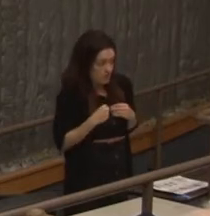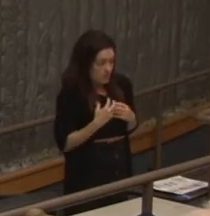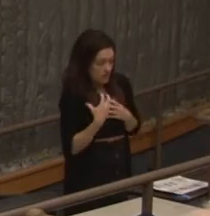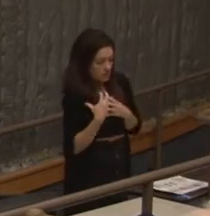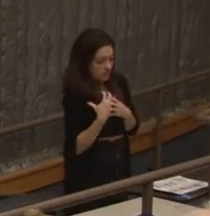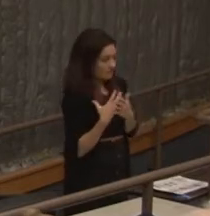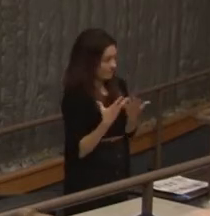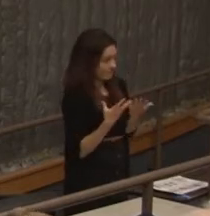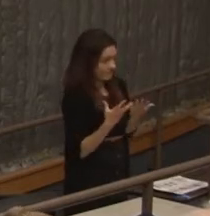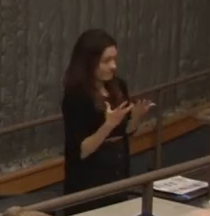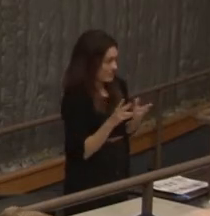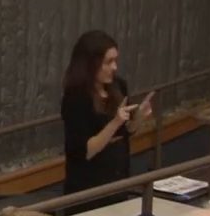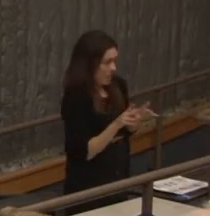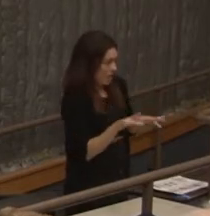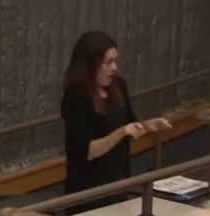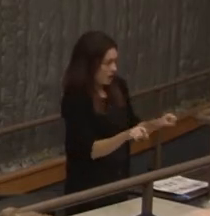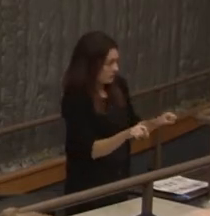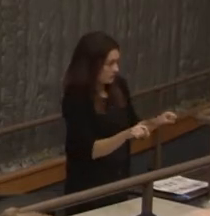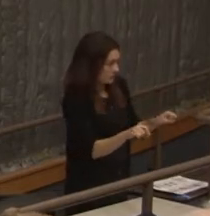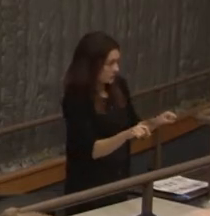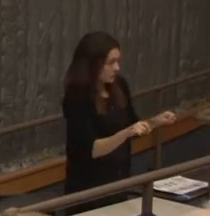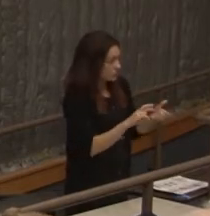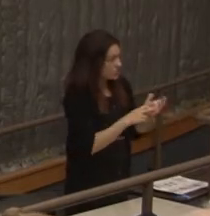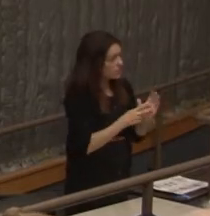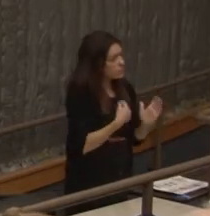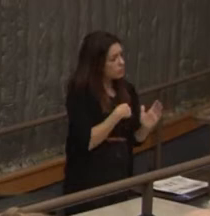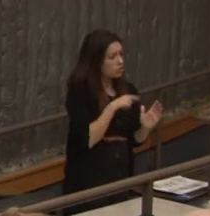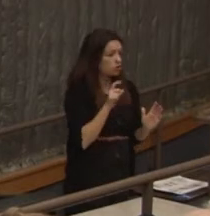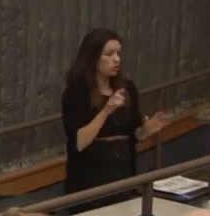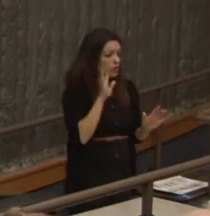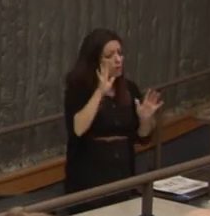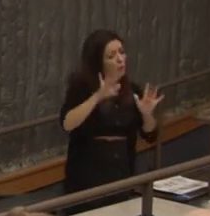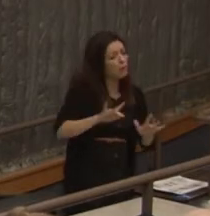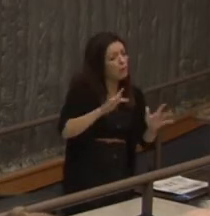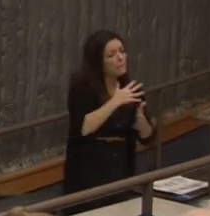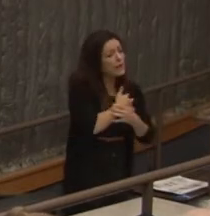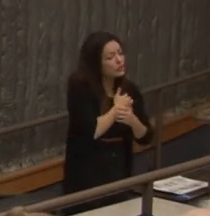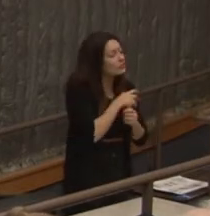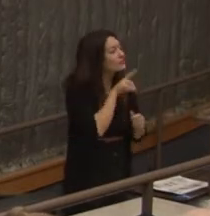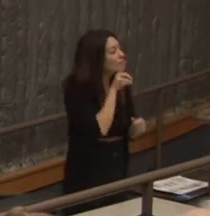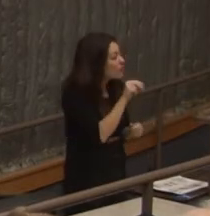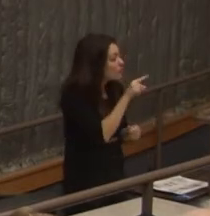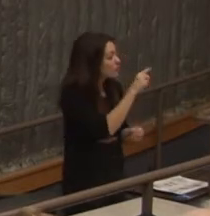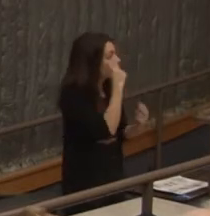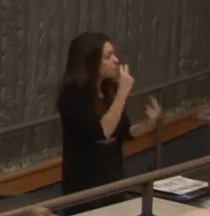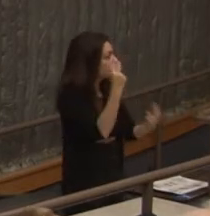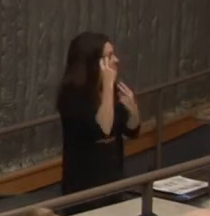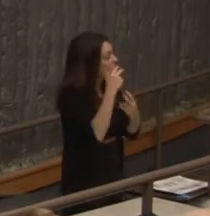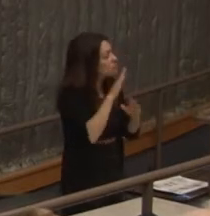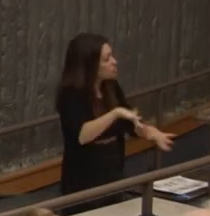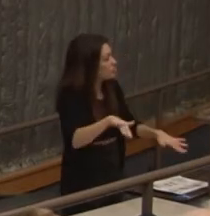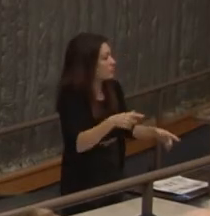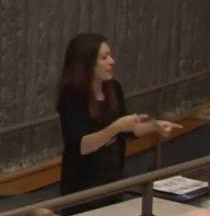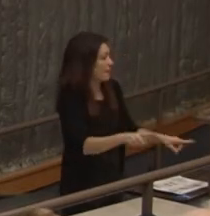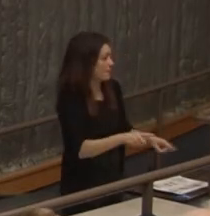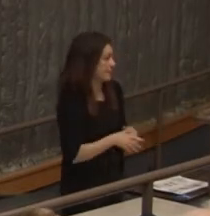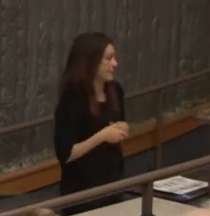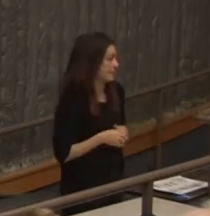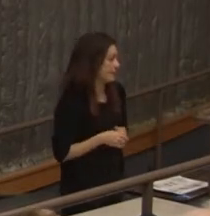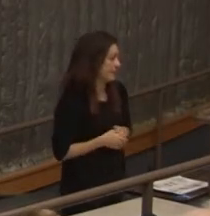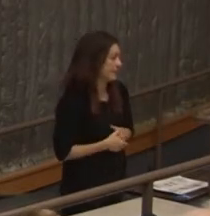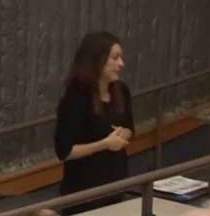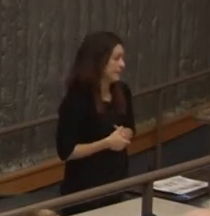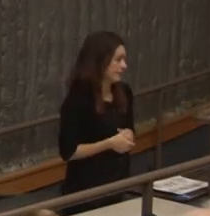us to pity the poor fate of teddy bears. He's asking us to remember the fate of the children. And one way of doing